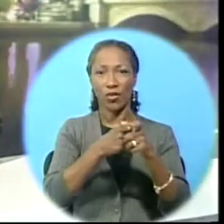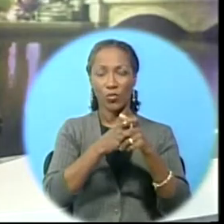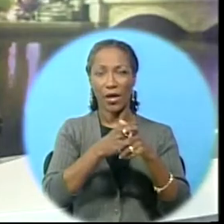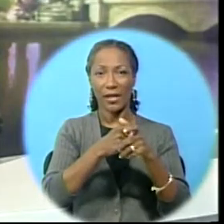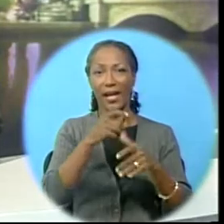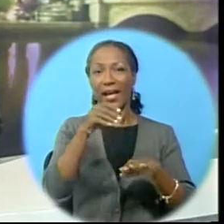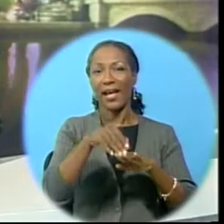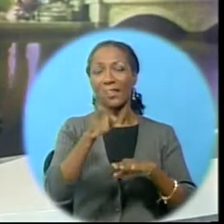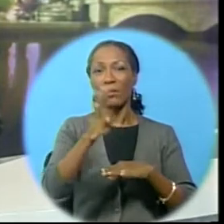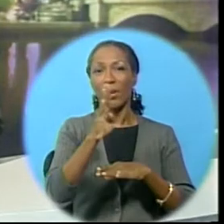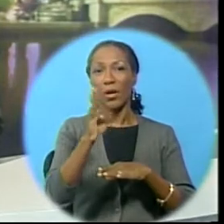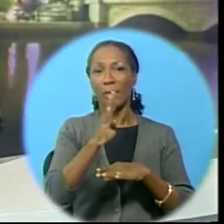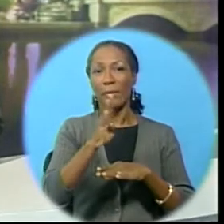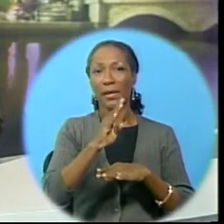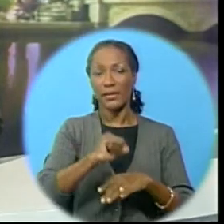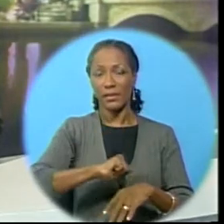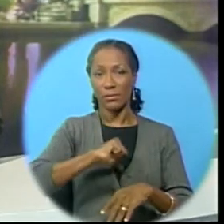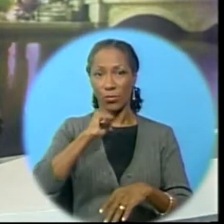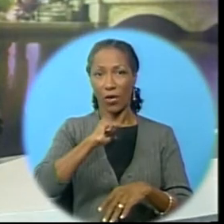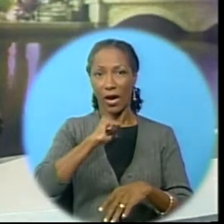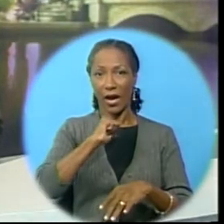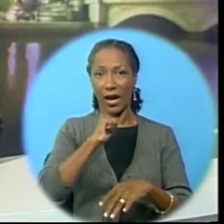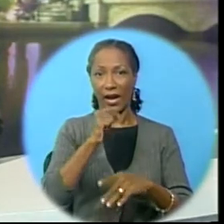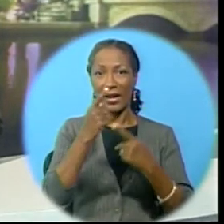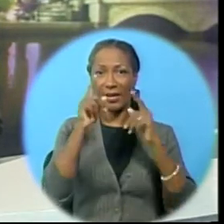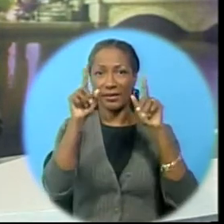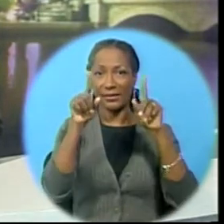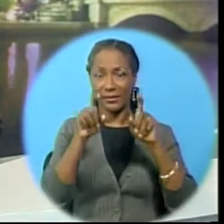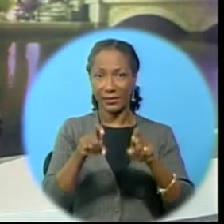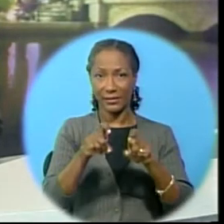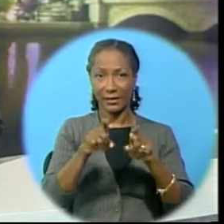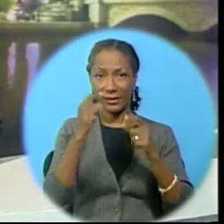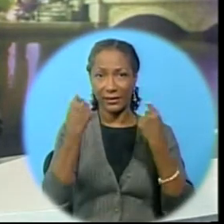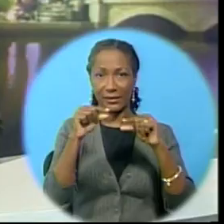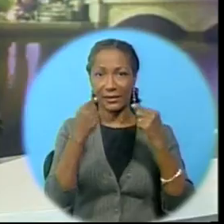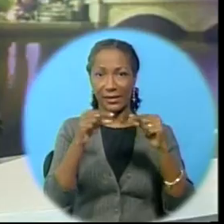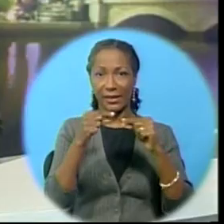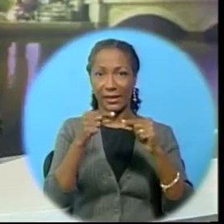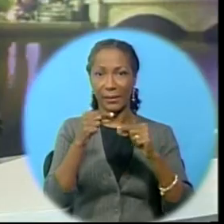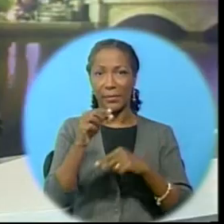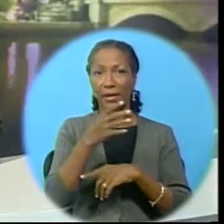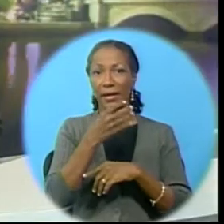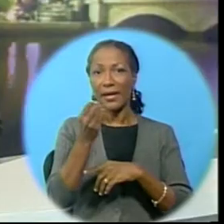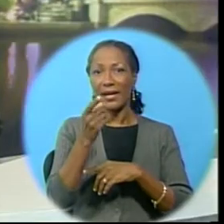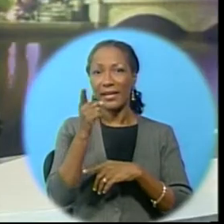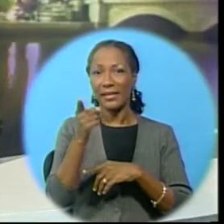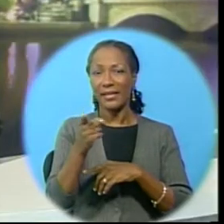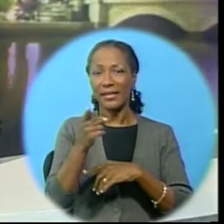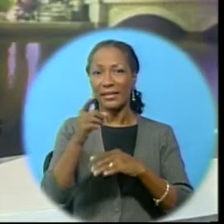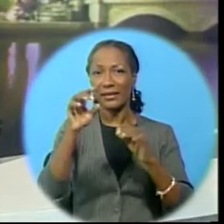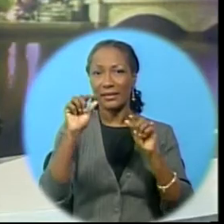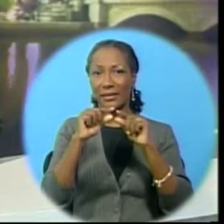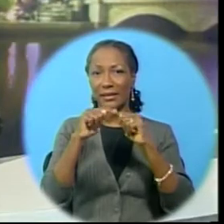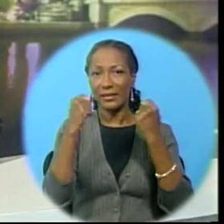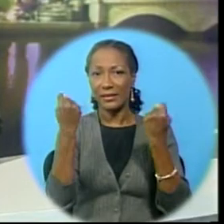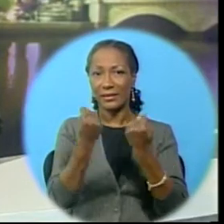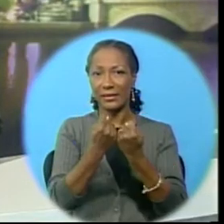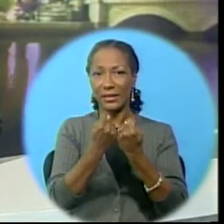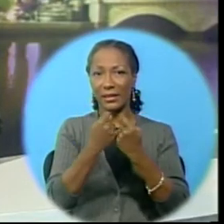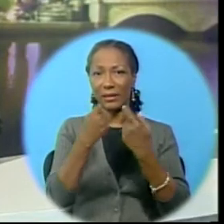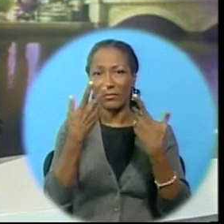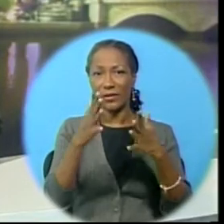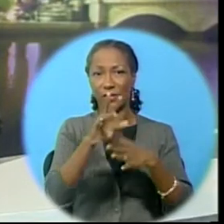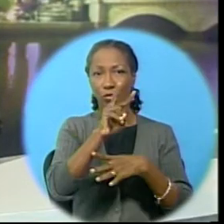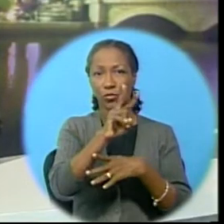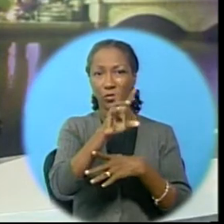at Desmond Haynes Oval today. Stout made 81 as his side closed the day on 277 for 9 against the